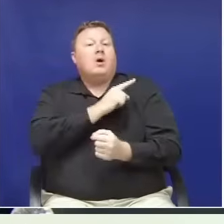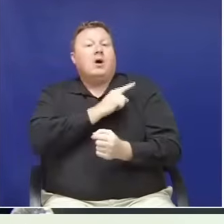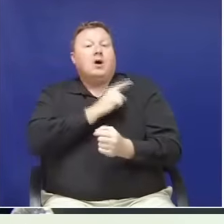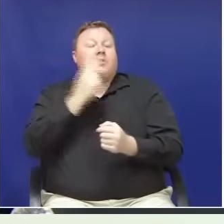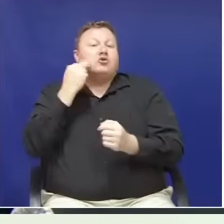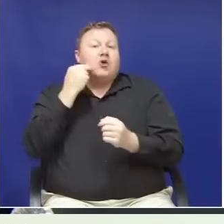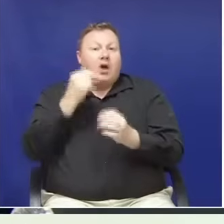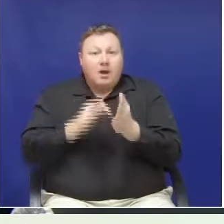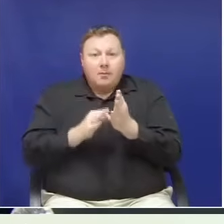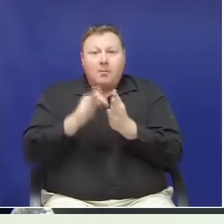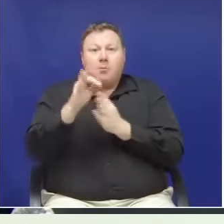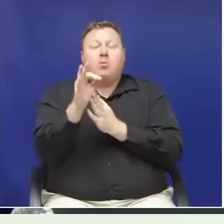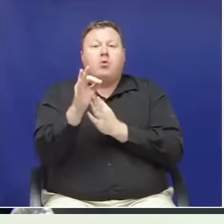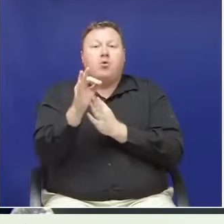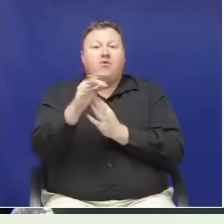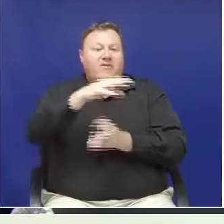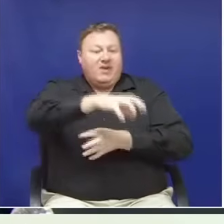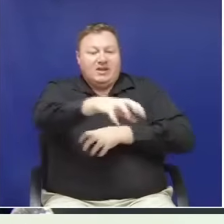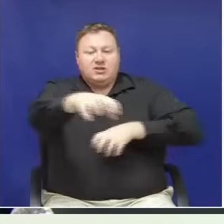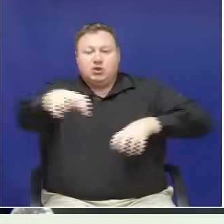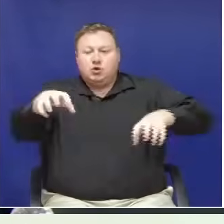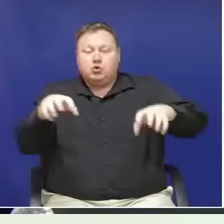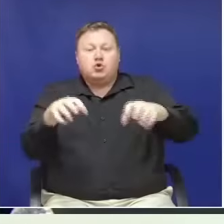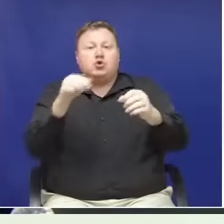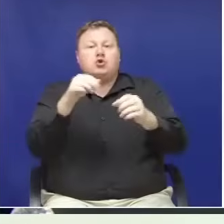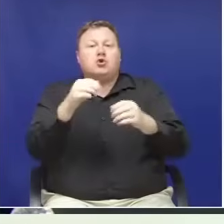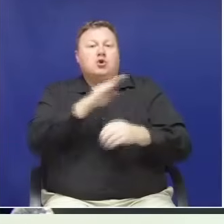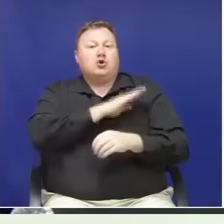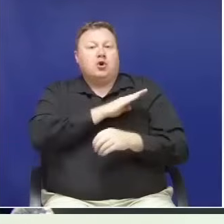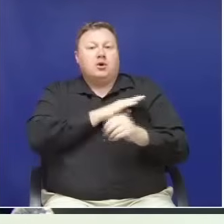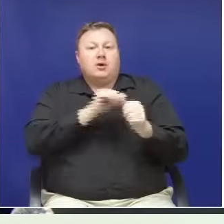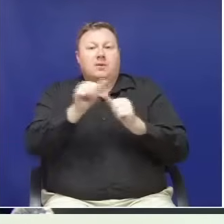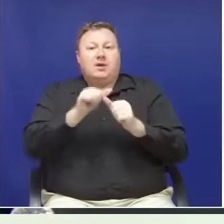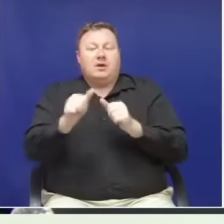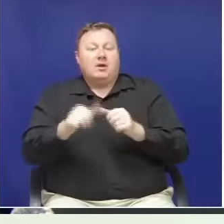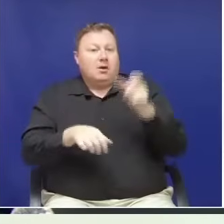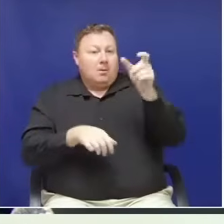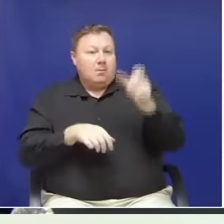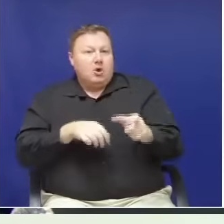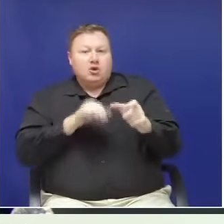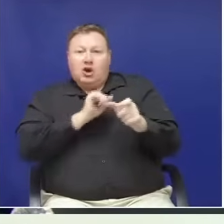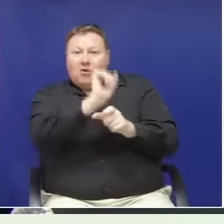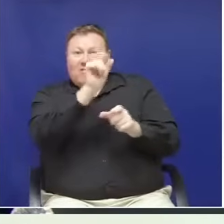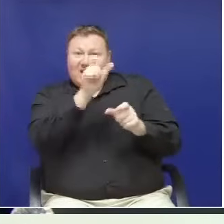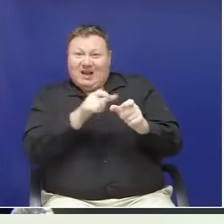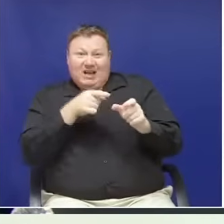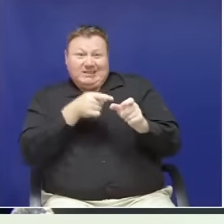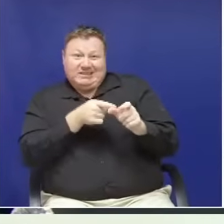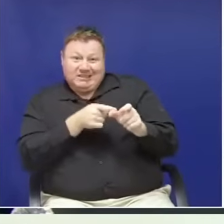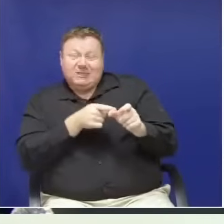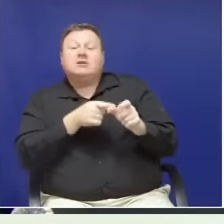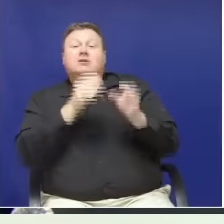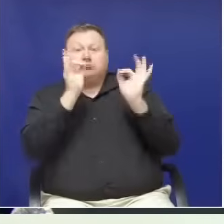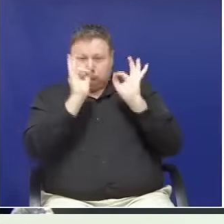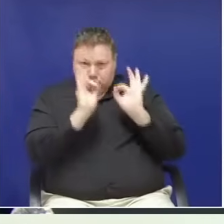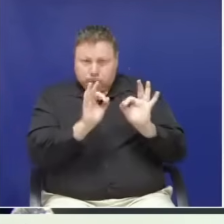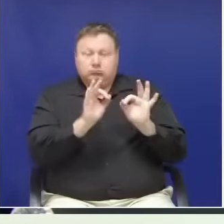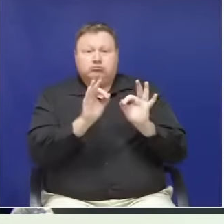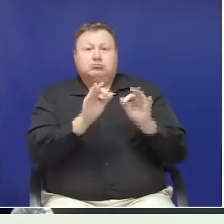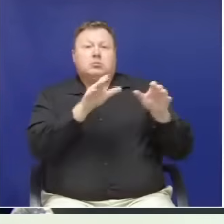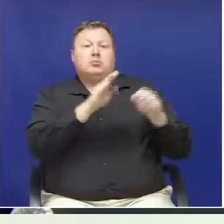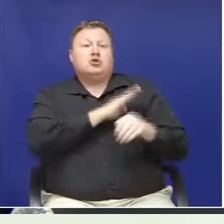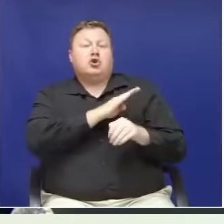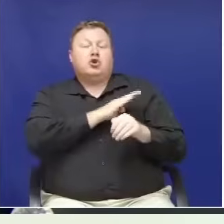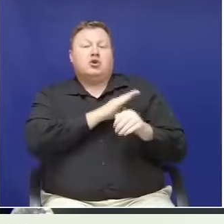improvement of institutional security by placing the offender in an appropriate security classification